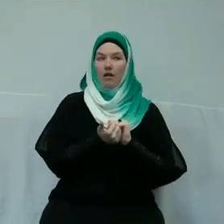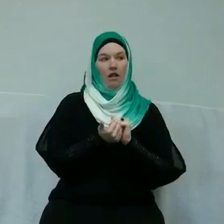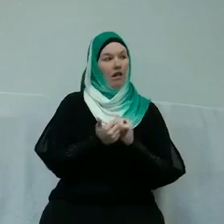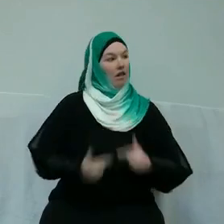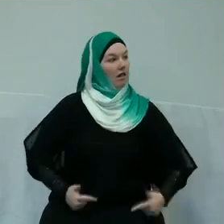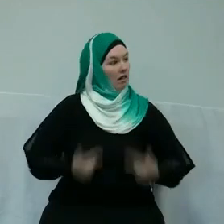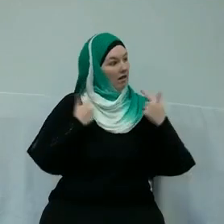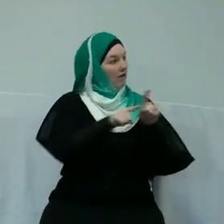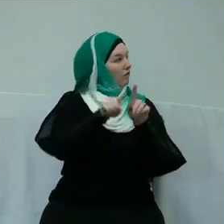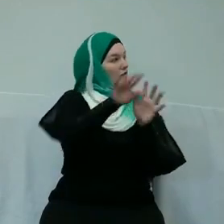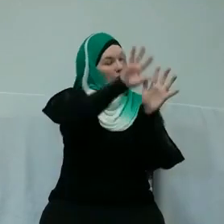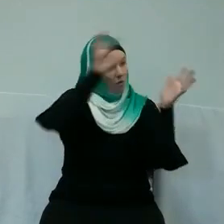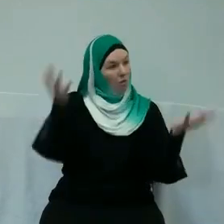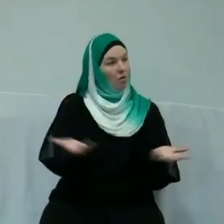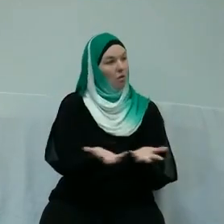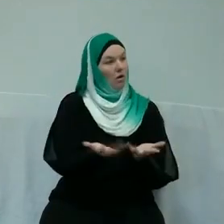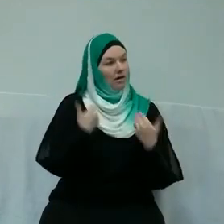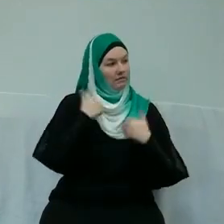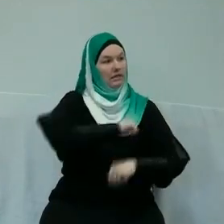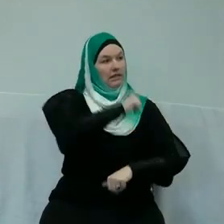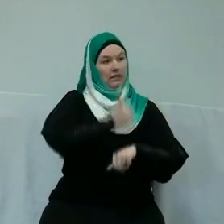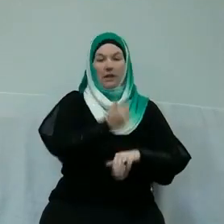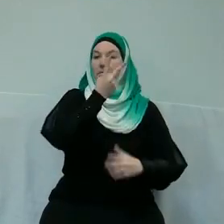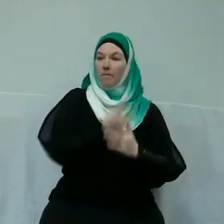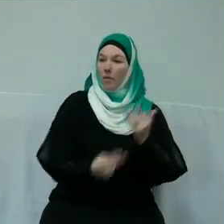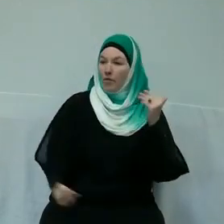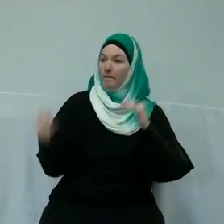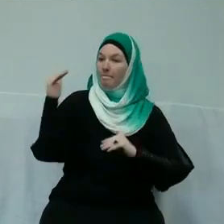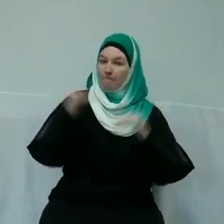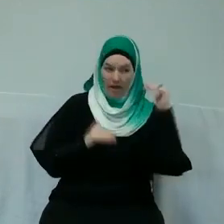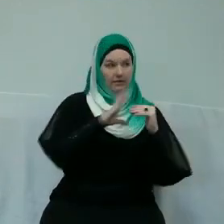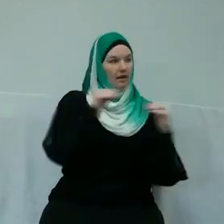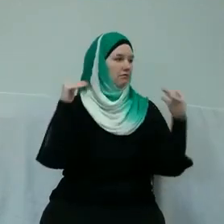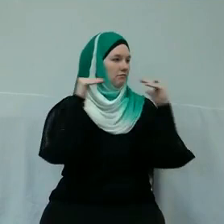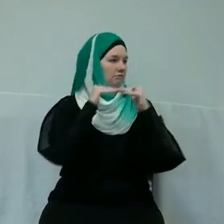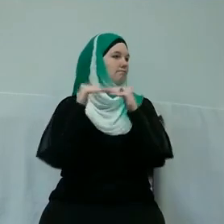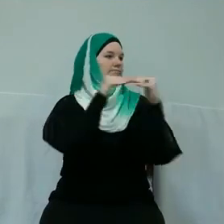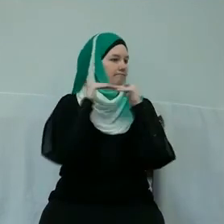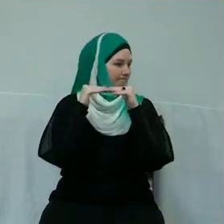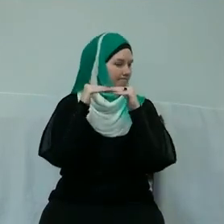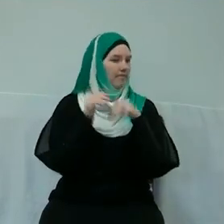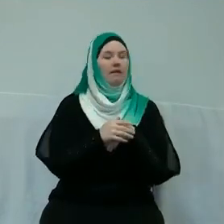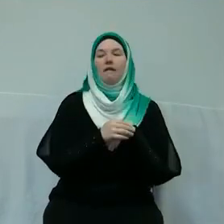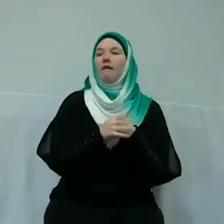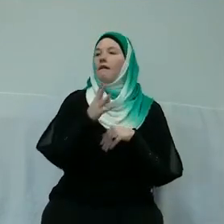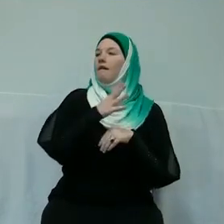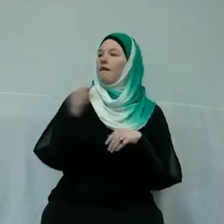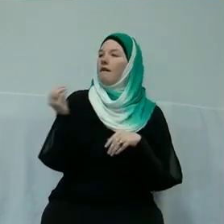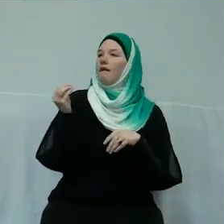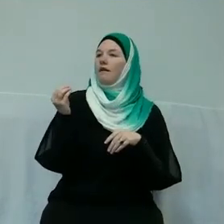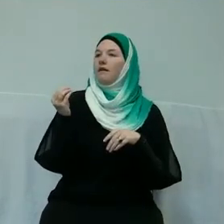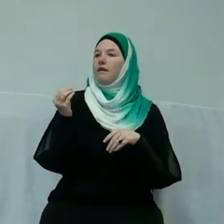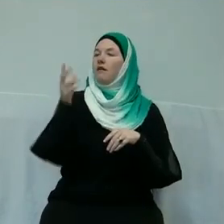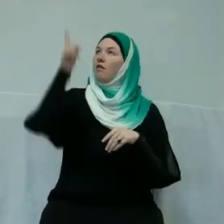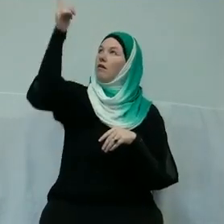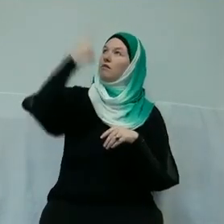whole has been set on both balance and justice. And Allah subhanahu wa ta'ala